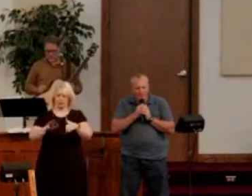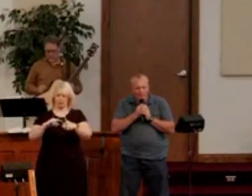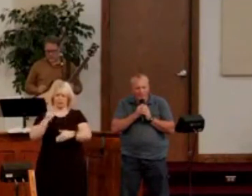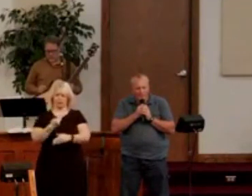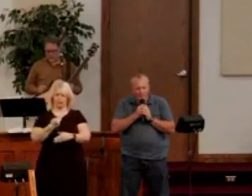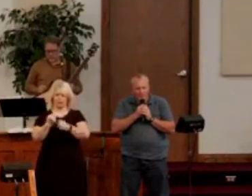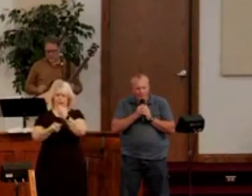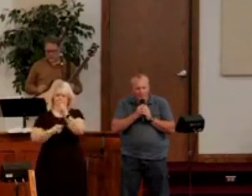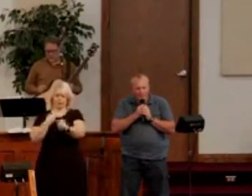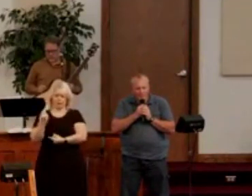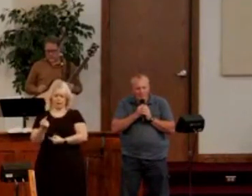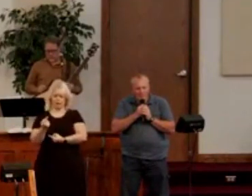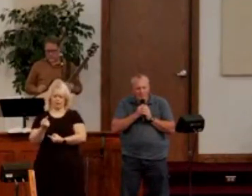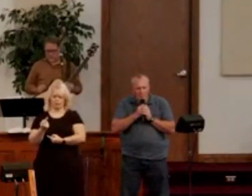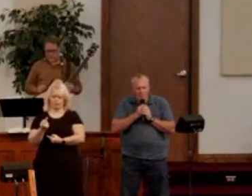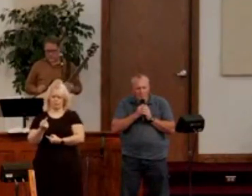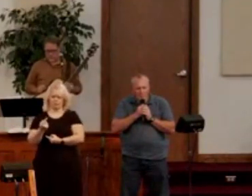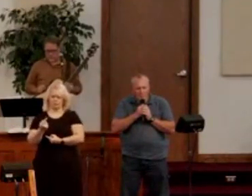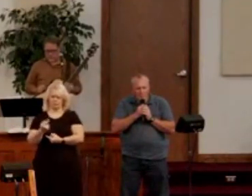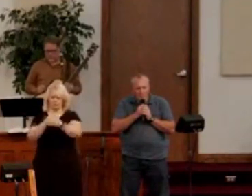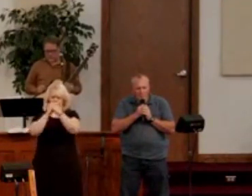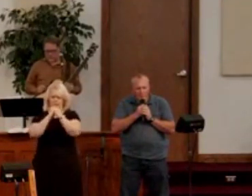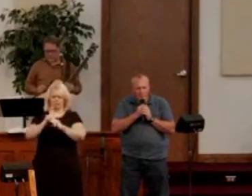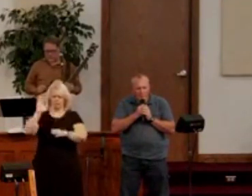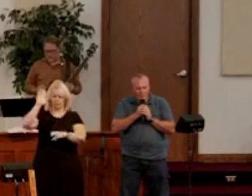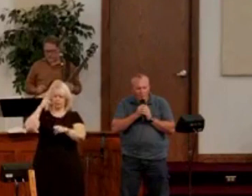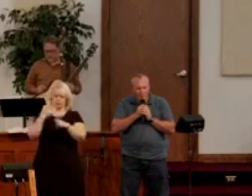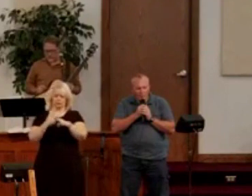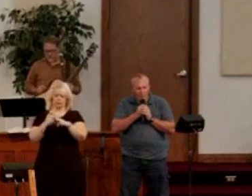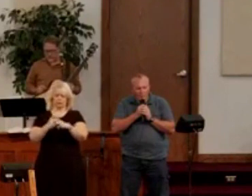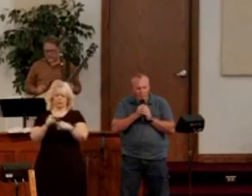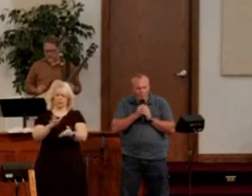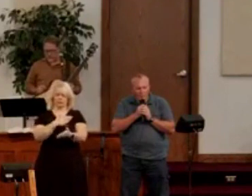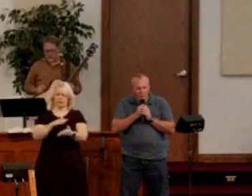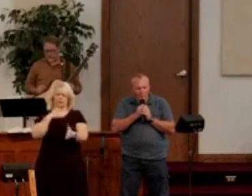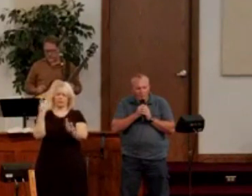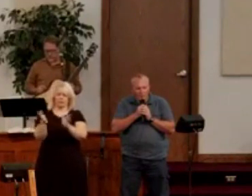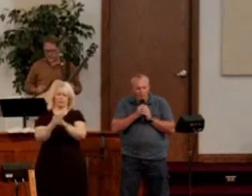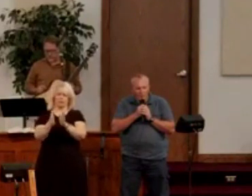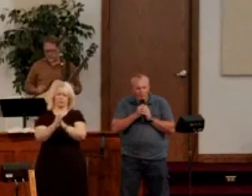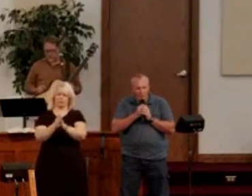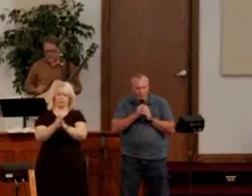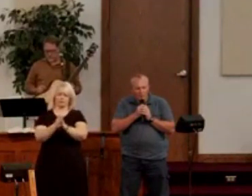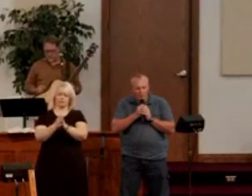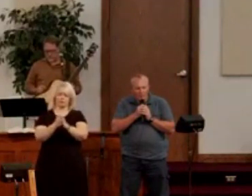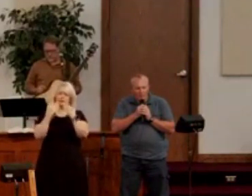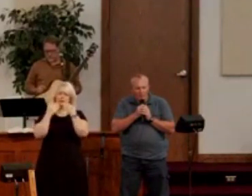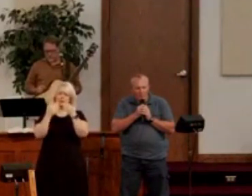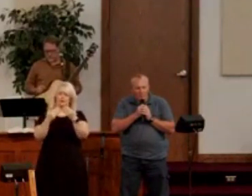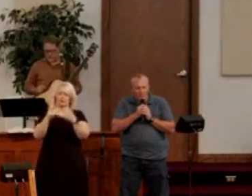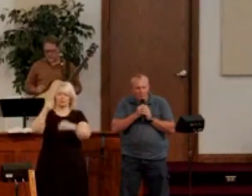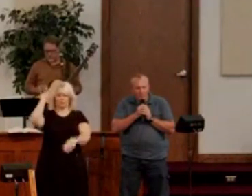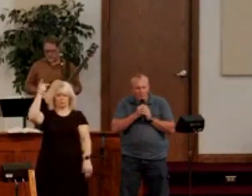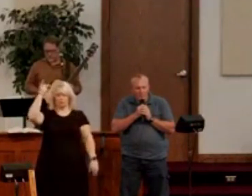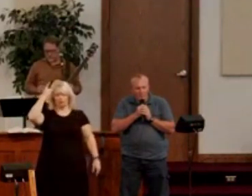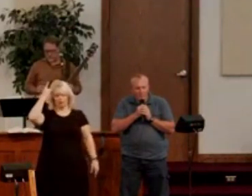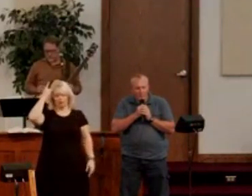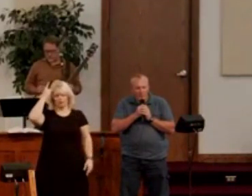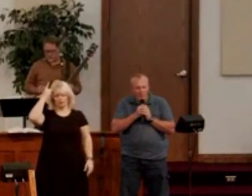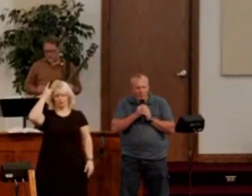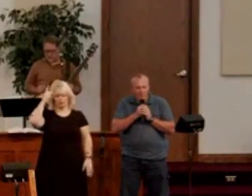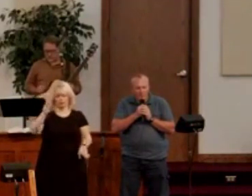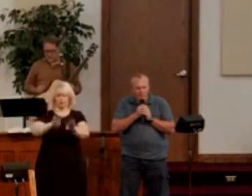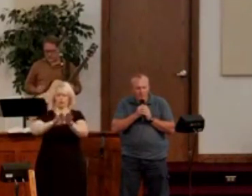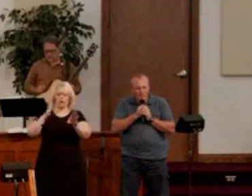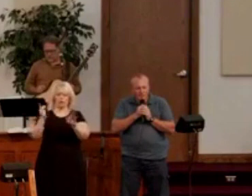to come here and just be able to worship your name, Lord, and sing praises to you. And, Lord, thank you for our pastors, that they open